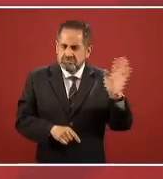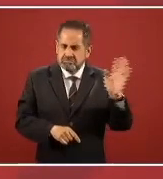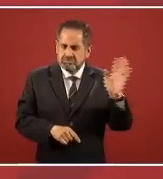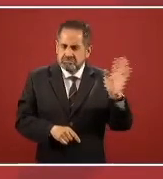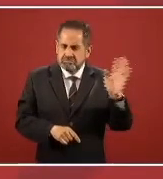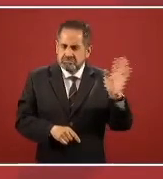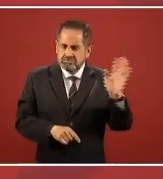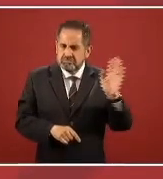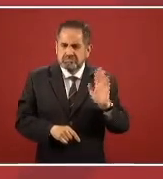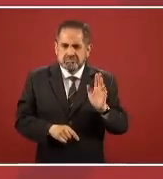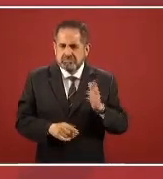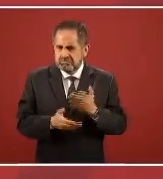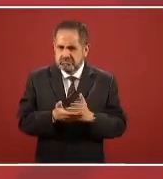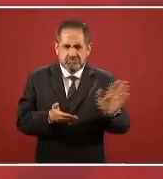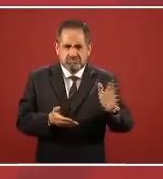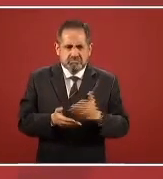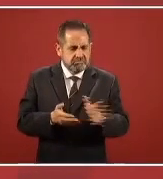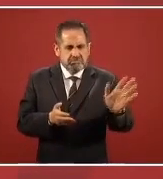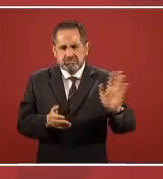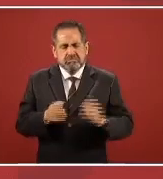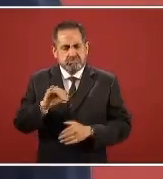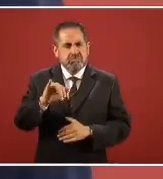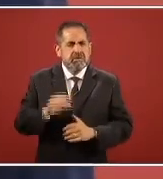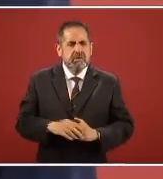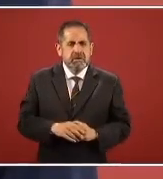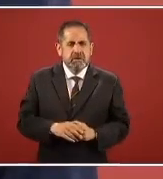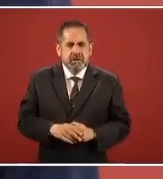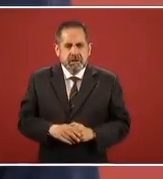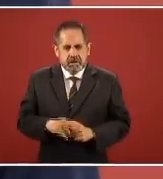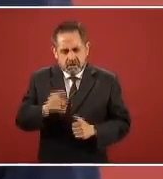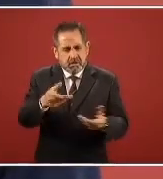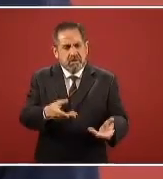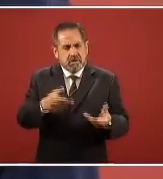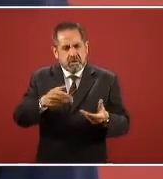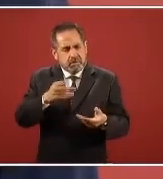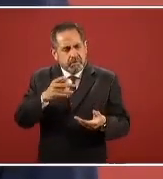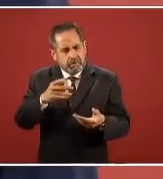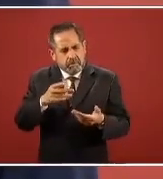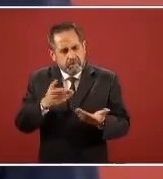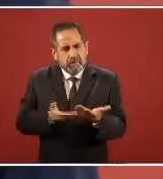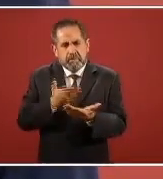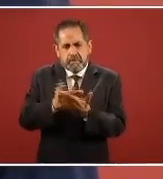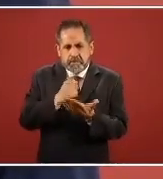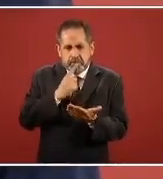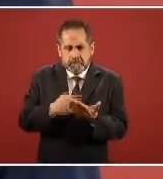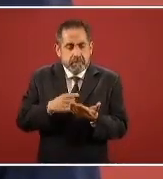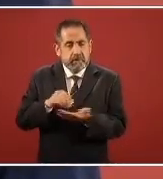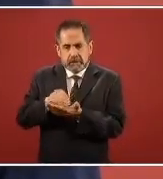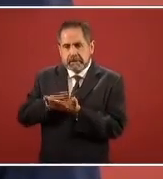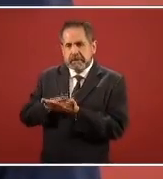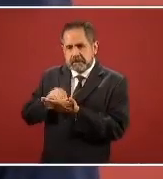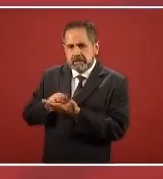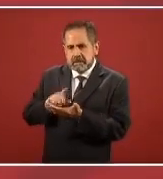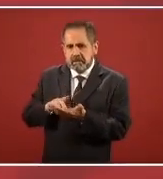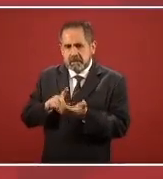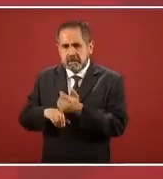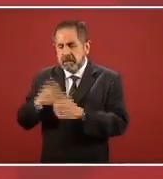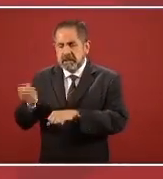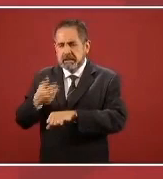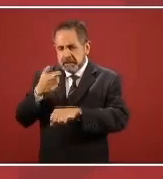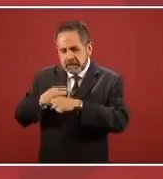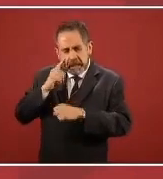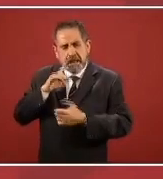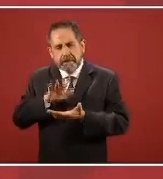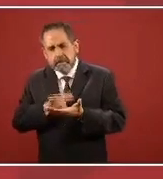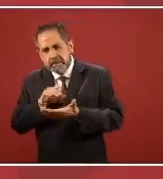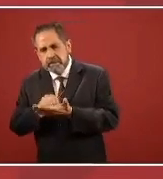be separated. De su cargo. From his todo charge. Lo que planteando, all that you are saying lo está registrando is being registered la